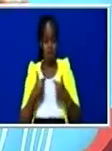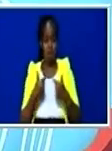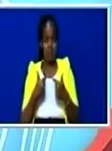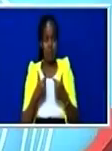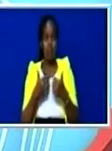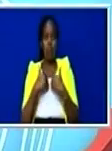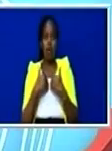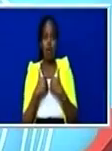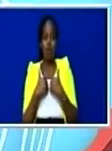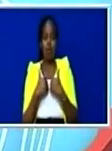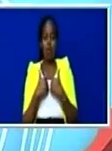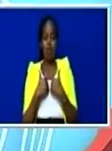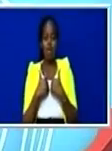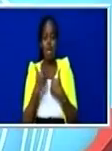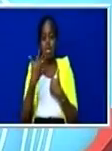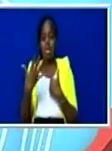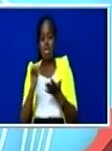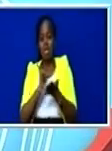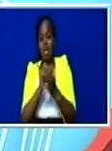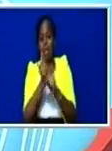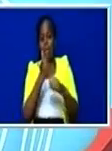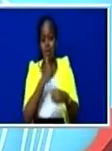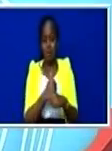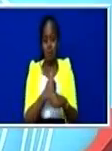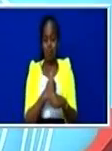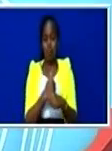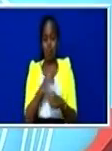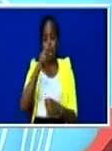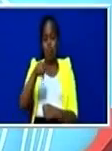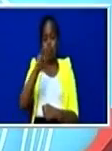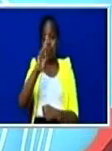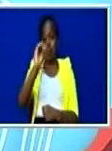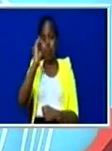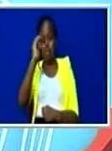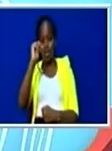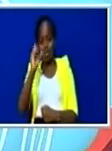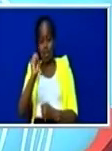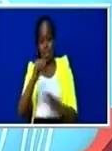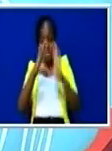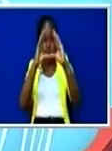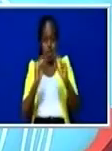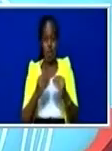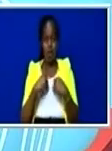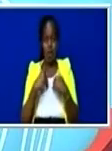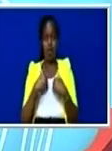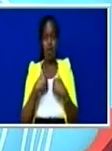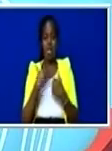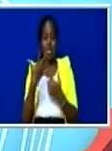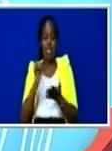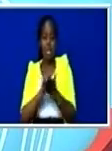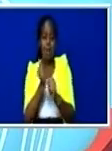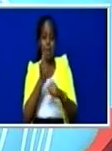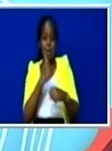we have the components or elements that make up proteins. In general, we have elements that make